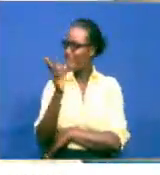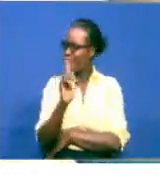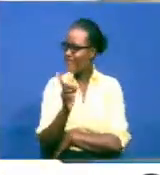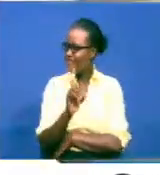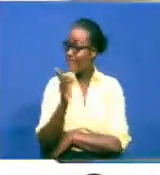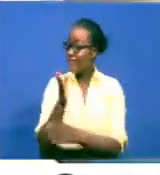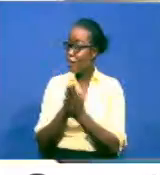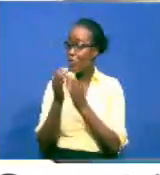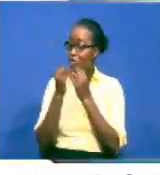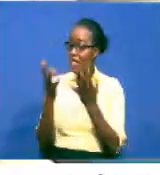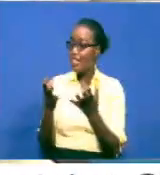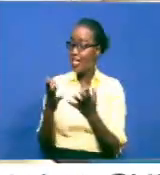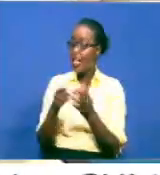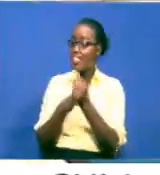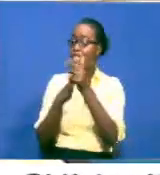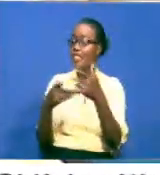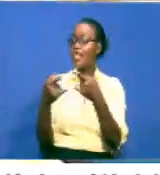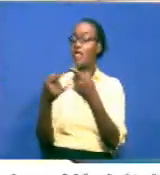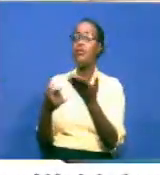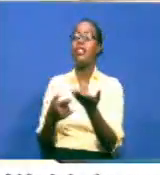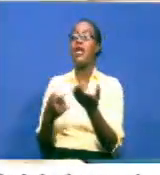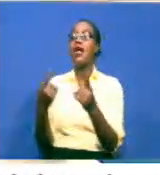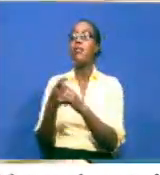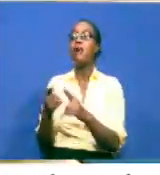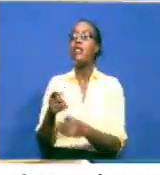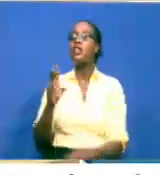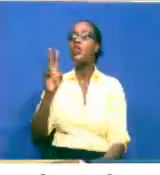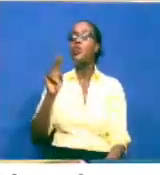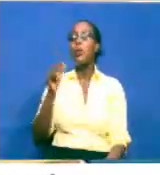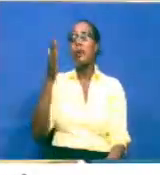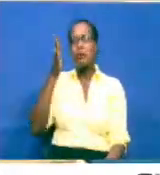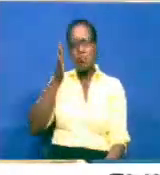leader, you see the gaps that are there, mm-hmm. but you see that there's no one who is